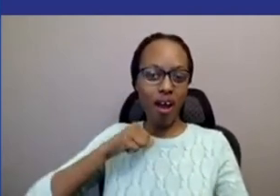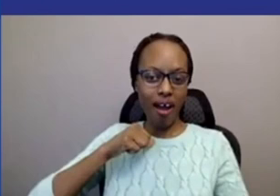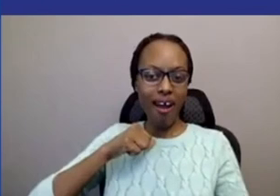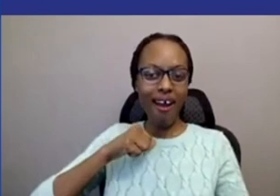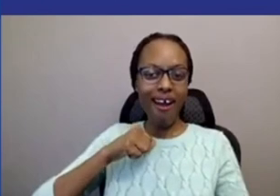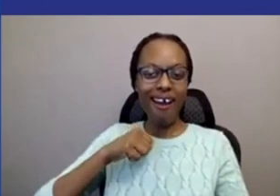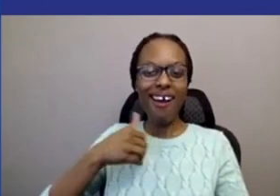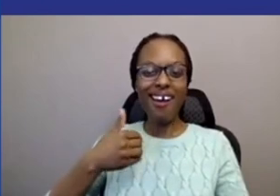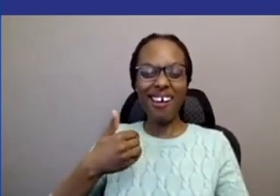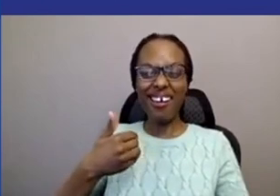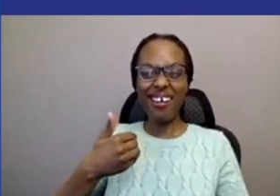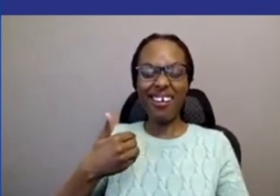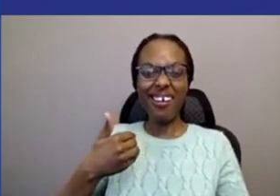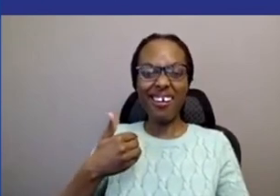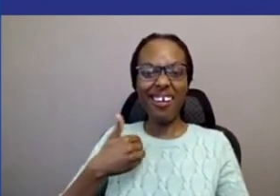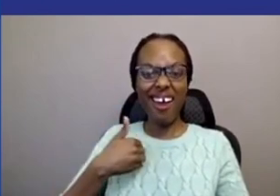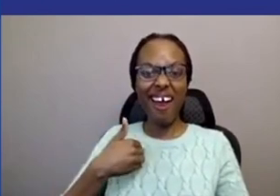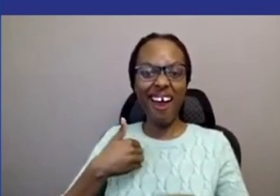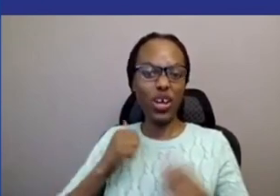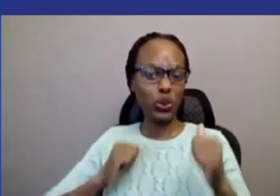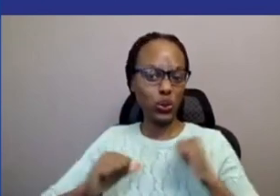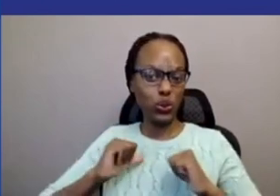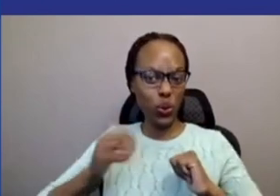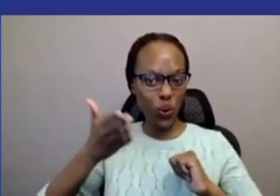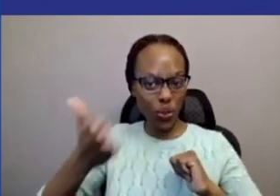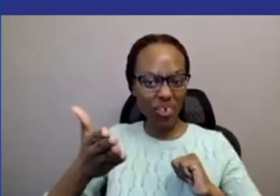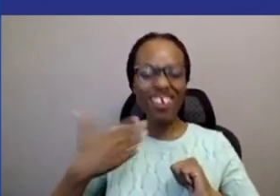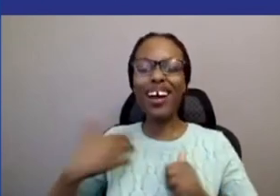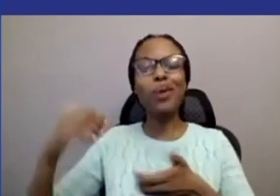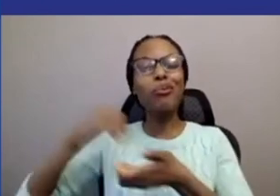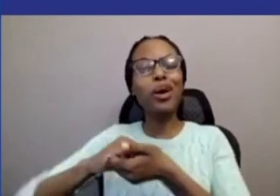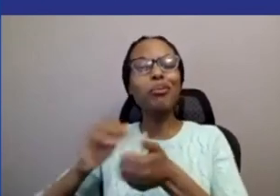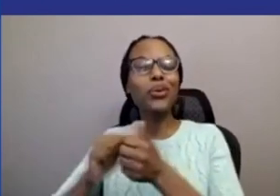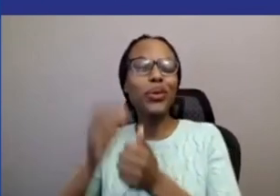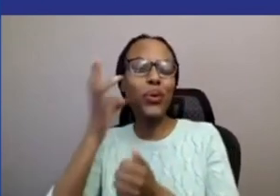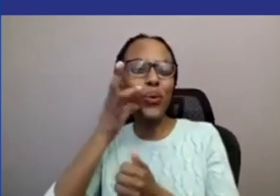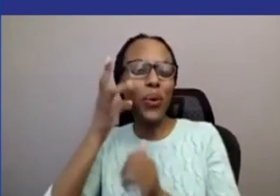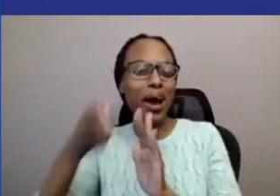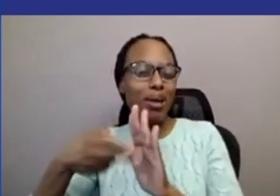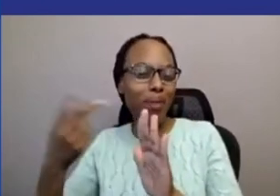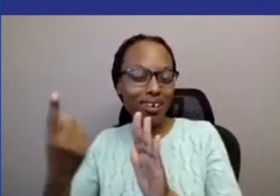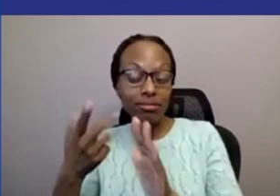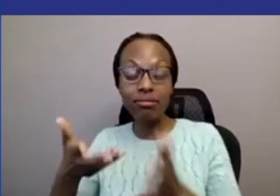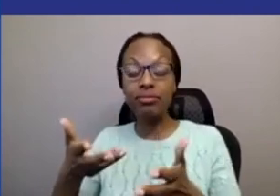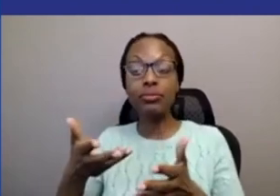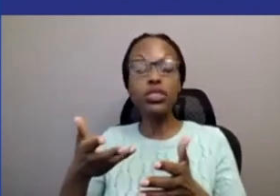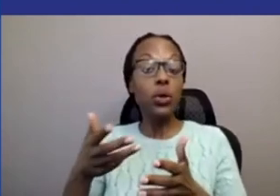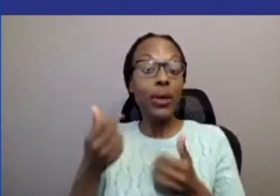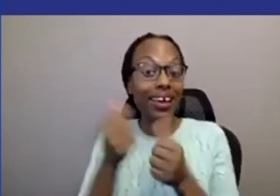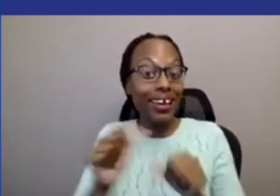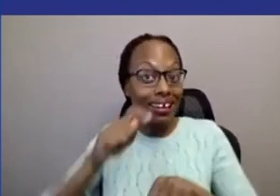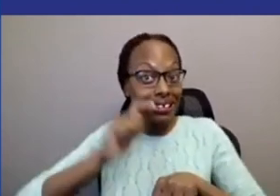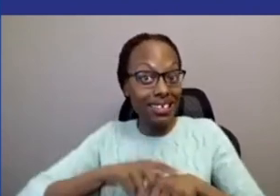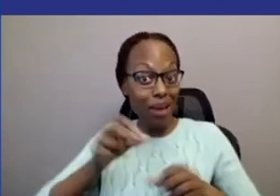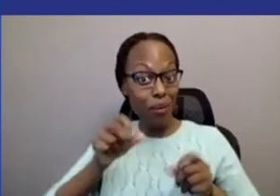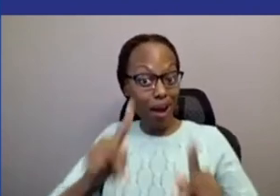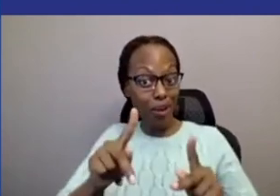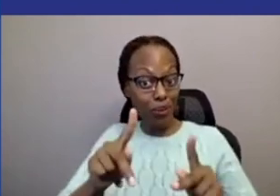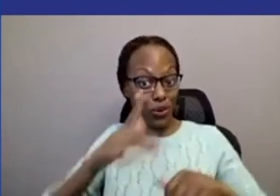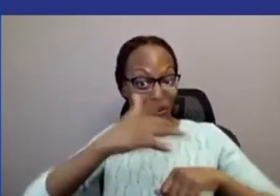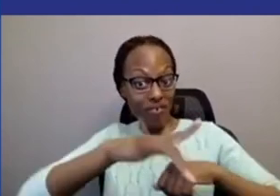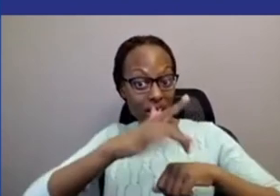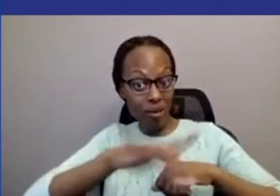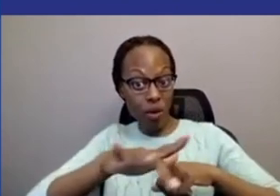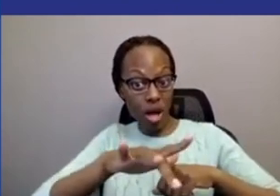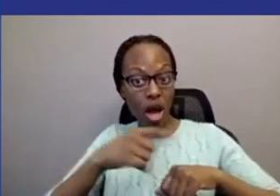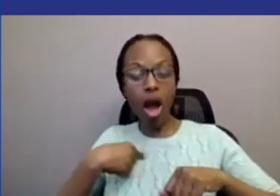partnership with a wine brand or whatever. So every time I'm connected to these opportunities, I'm like, who can I bring